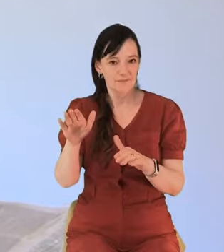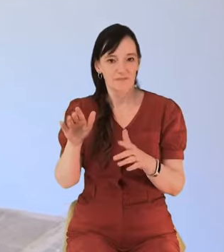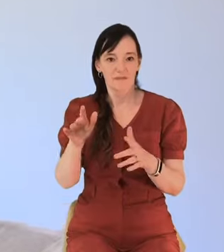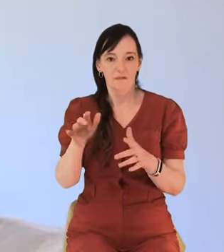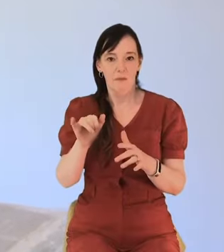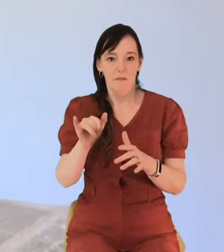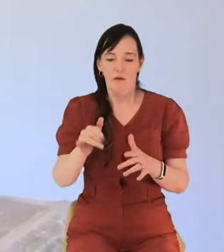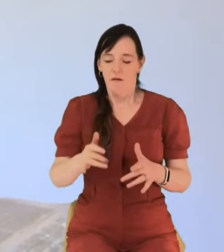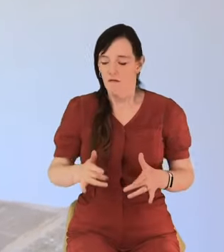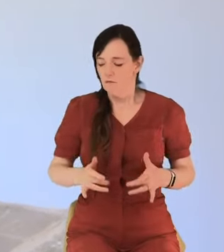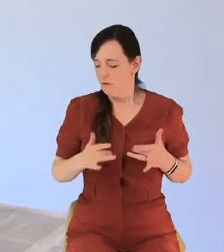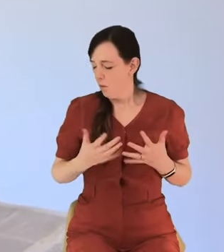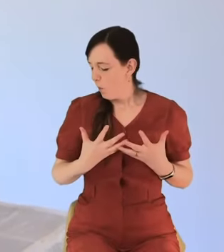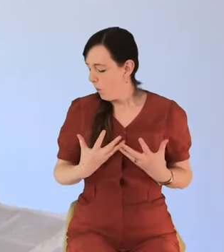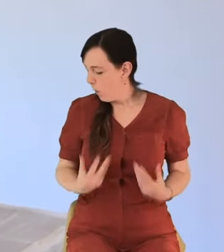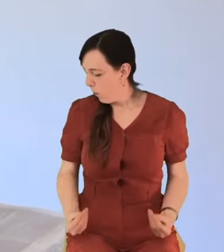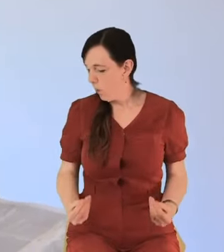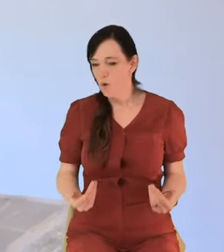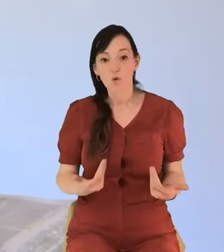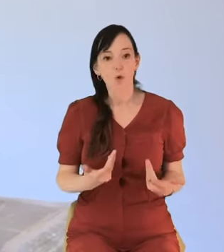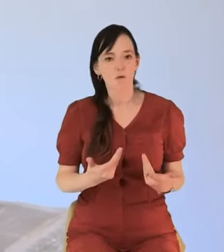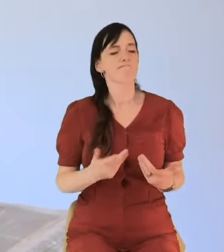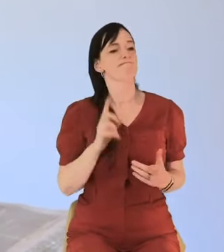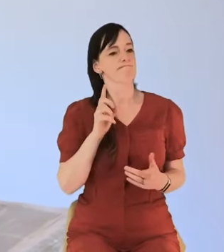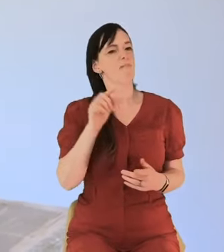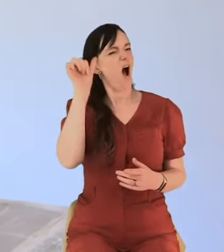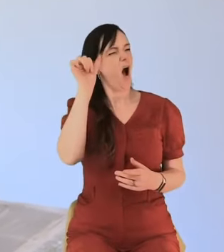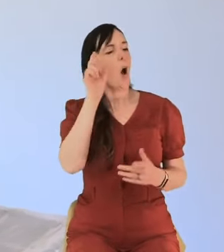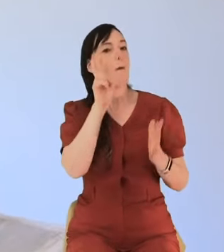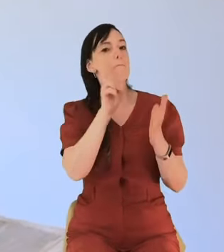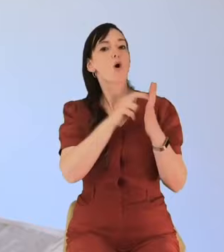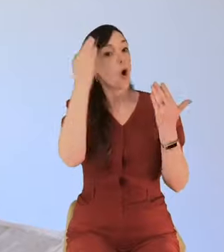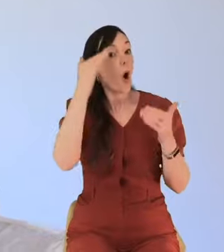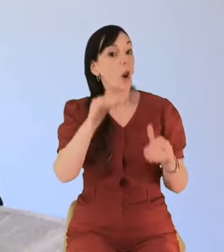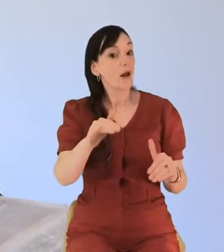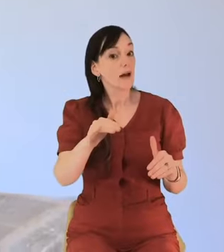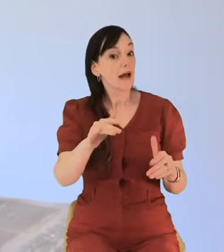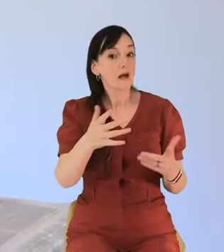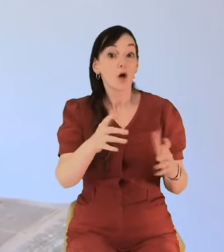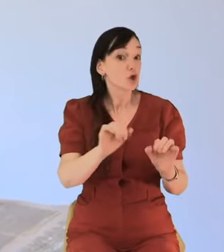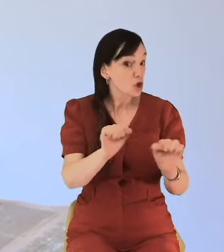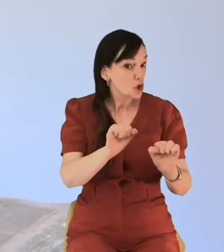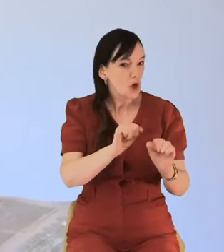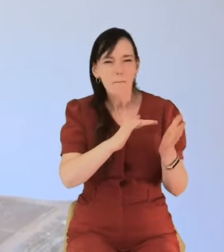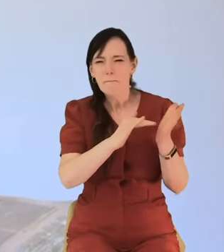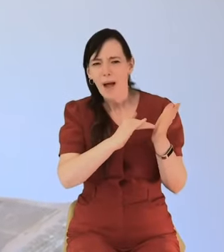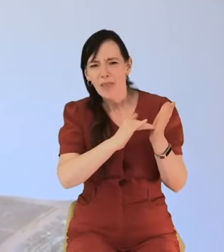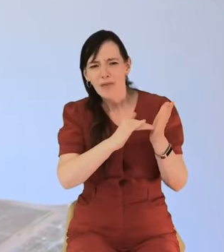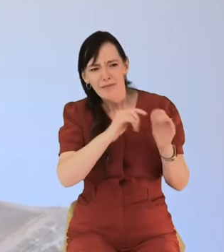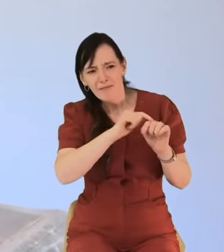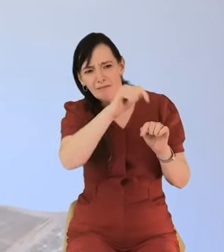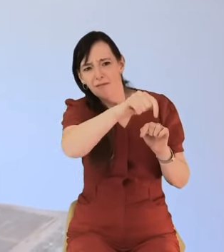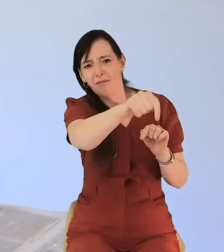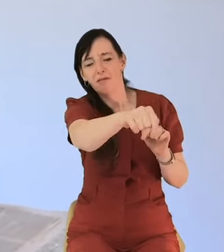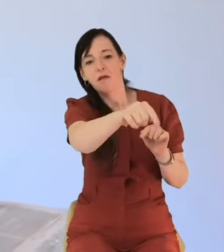You're worn out, so you book a holiday. And the holiday is months away, but what